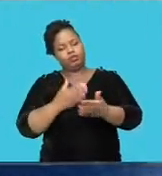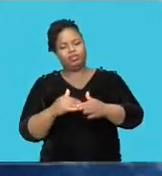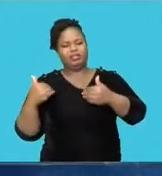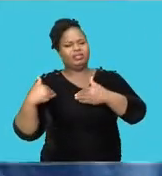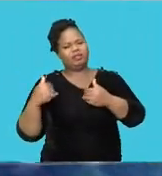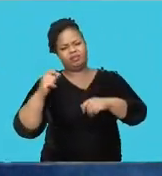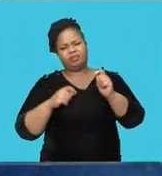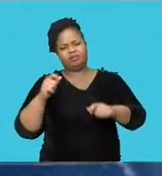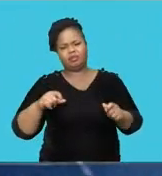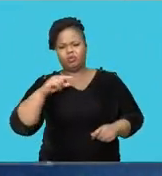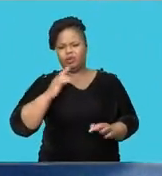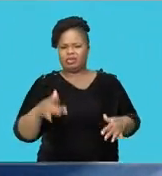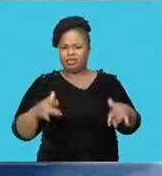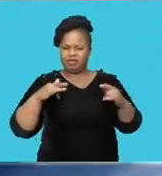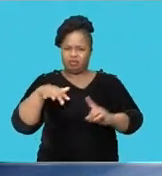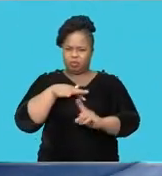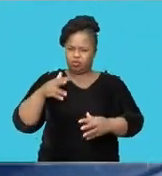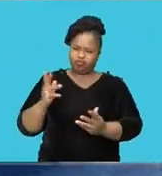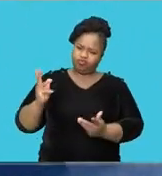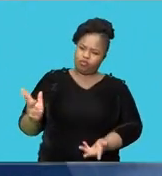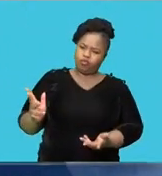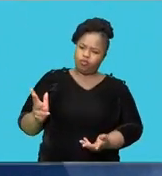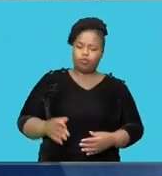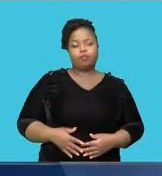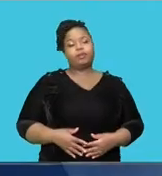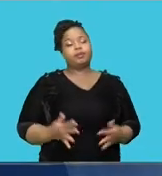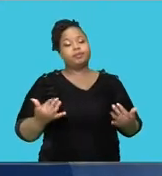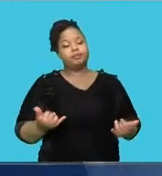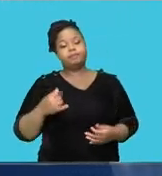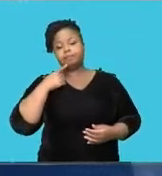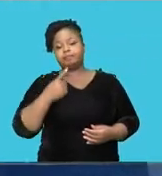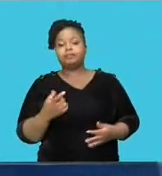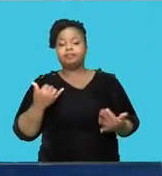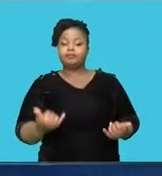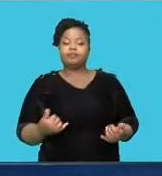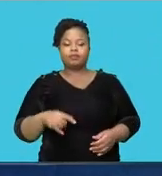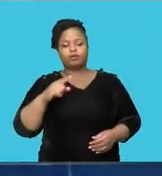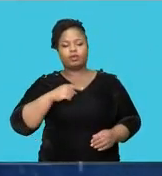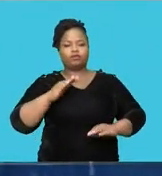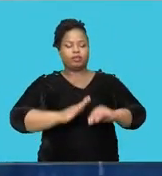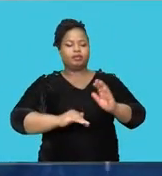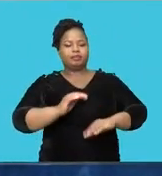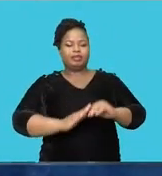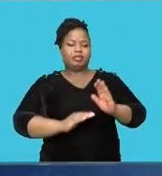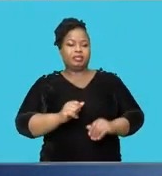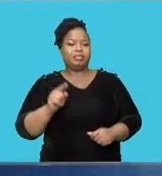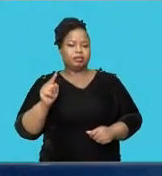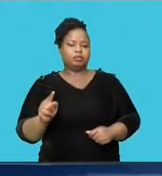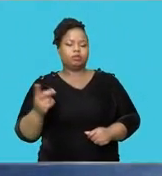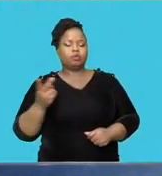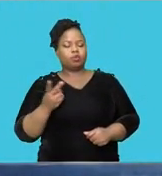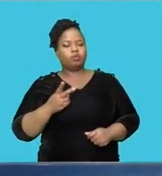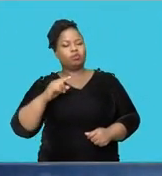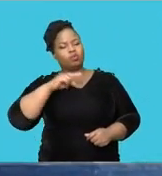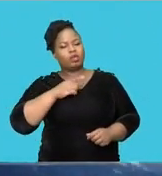le ho aleng galemelo. Kunene o bolela ha tshebediso ya meago ena e amohuweng ka dikgoka e le tshita